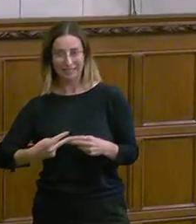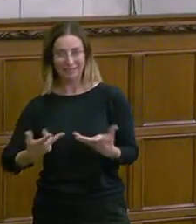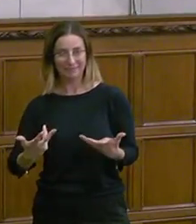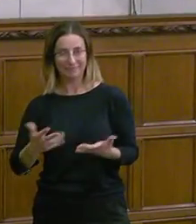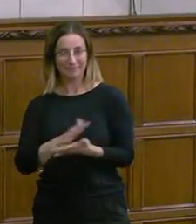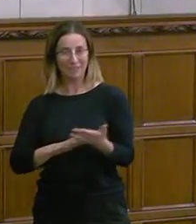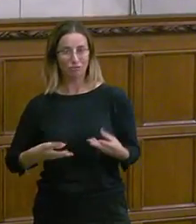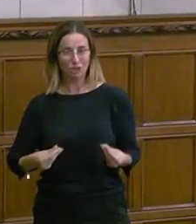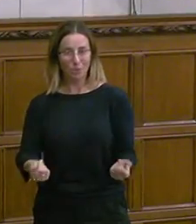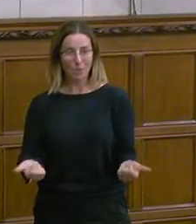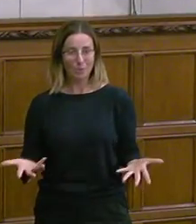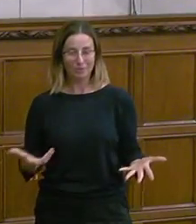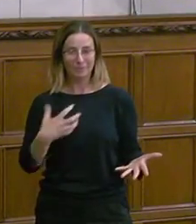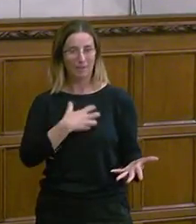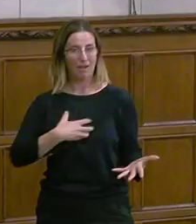deal. So